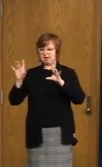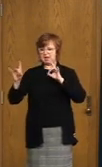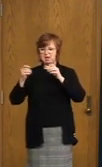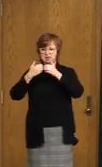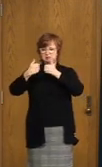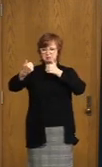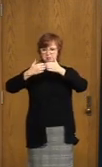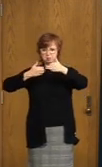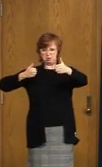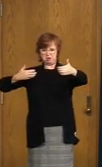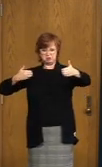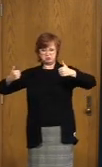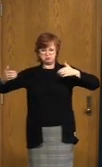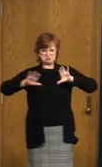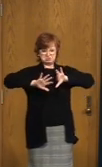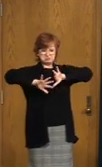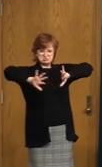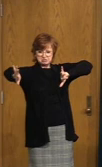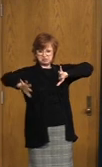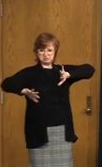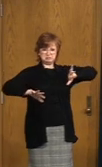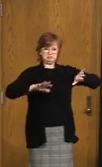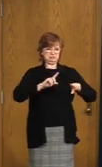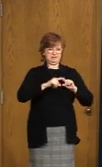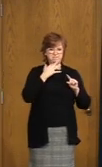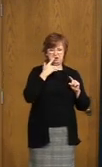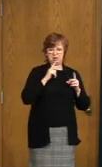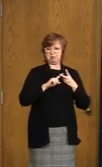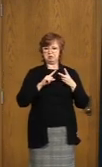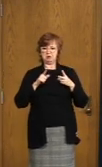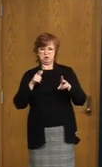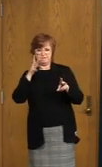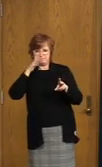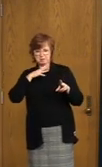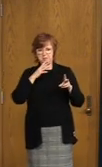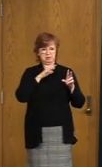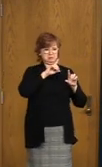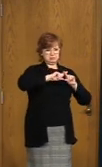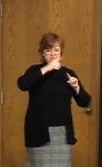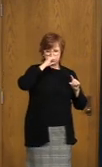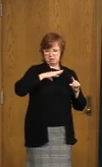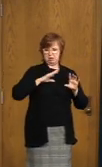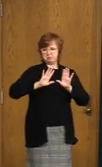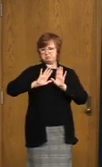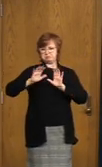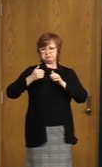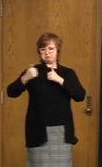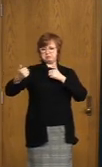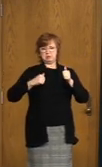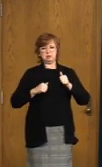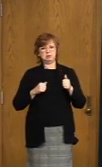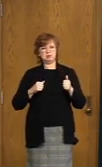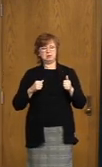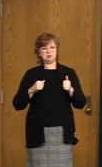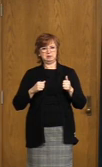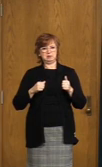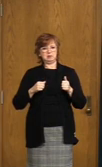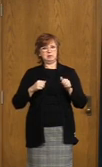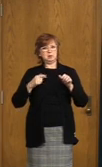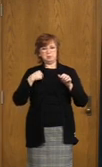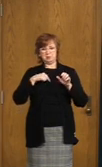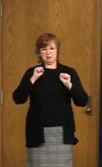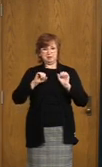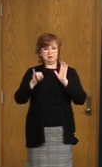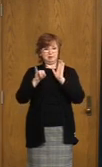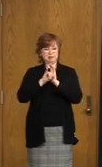find differences, you can go beyond race and find differences when no one else would notice a difference. And we've seen that in many parts